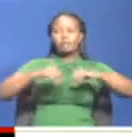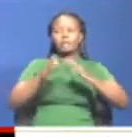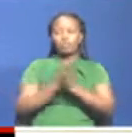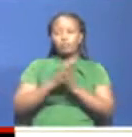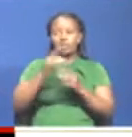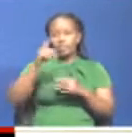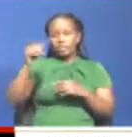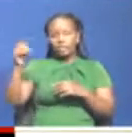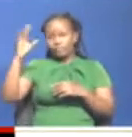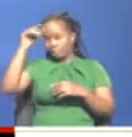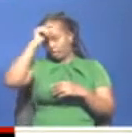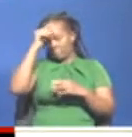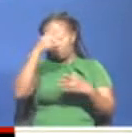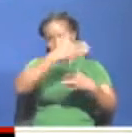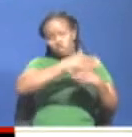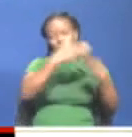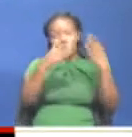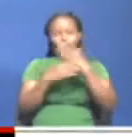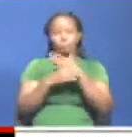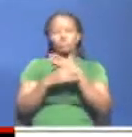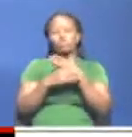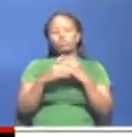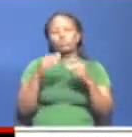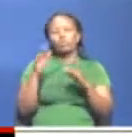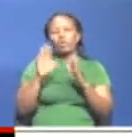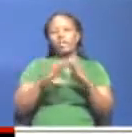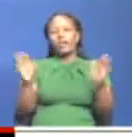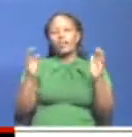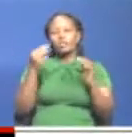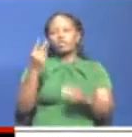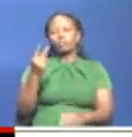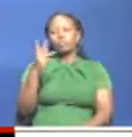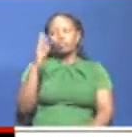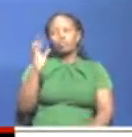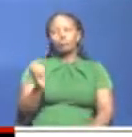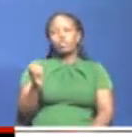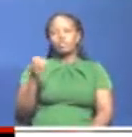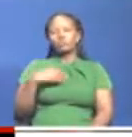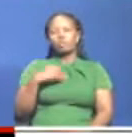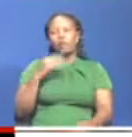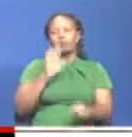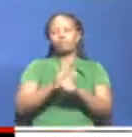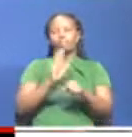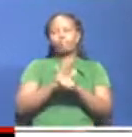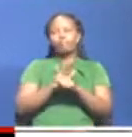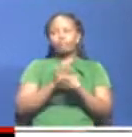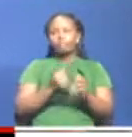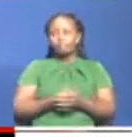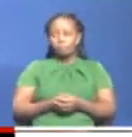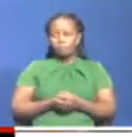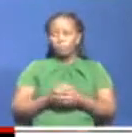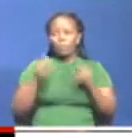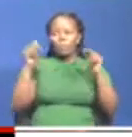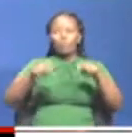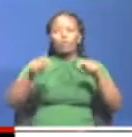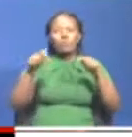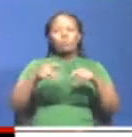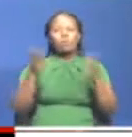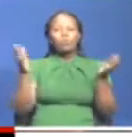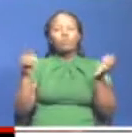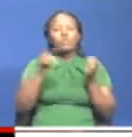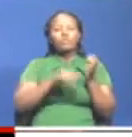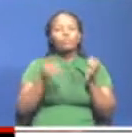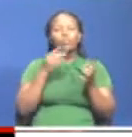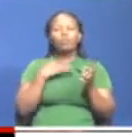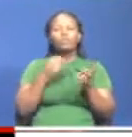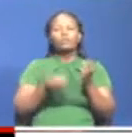set aside 242 acres of land to accommodate the multi-billion shillings. Leo tuikabidhi na EPZ